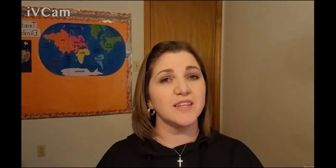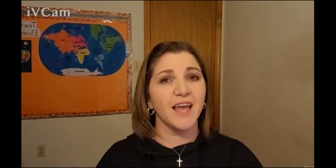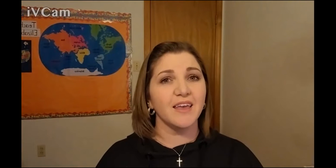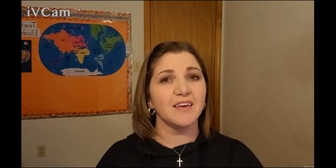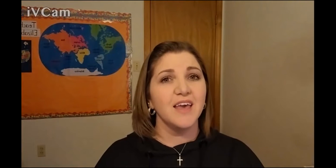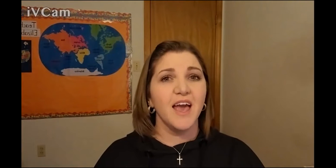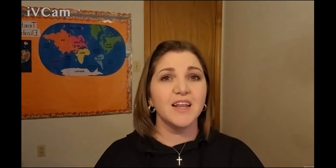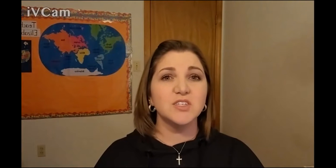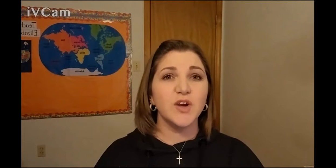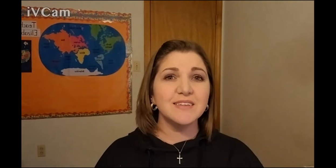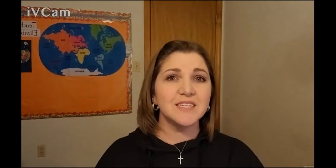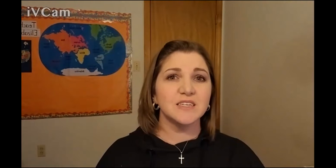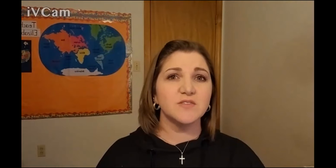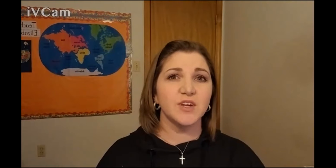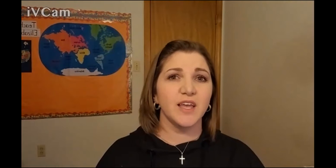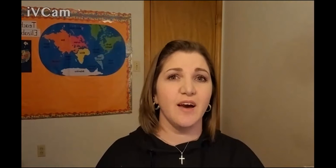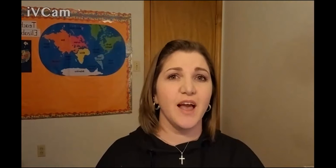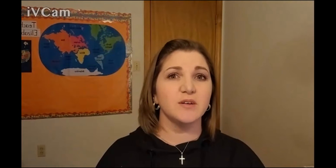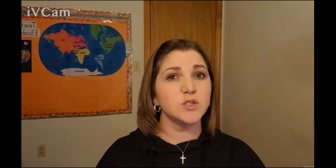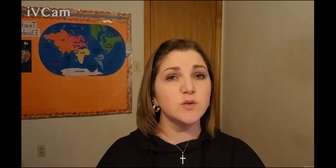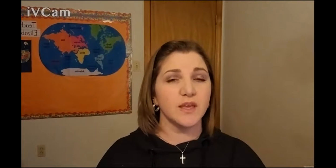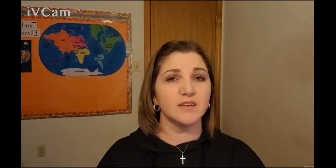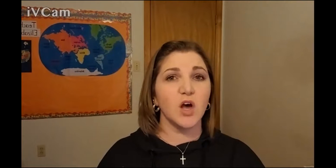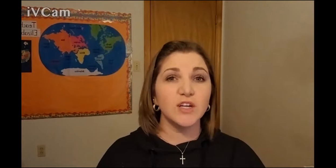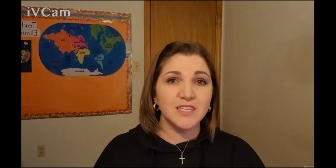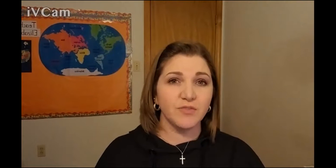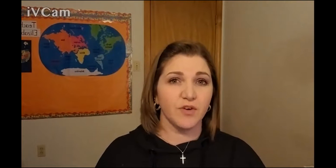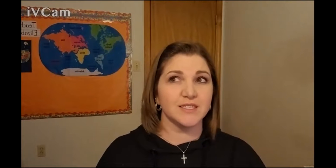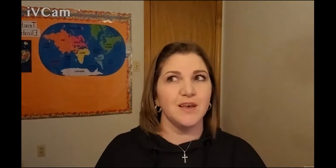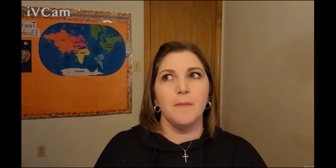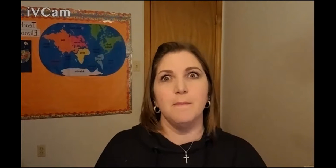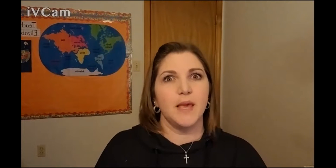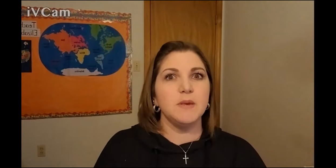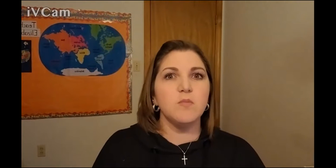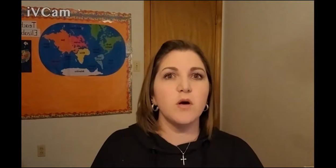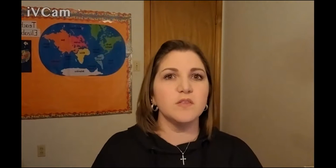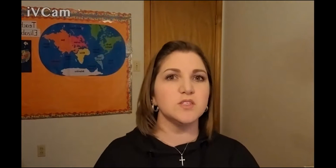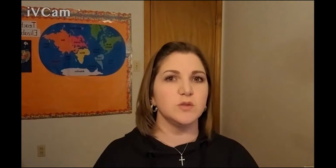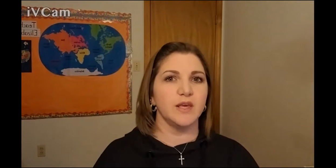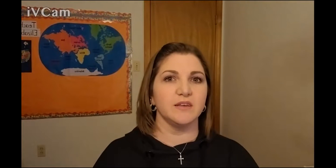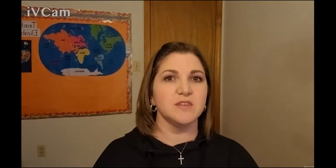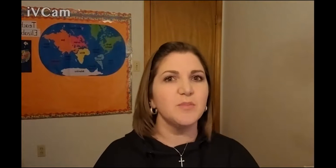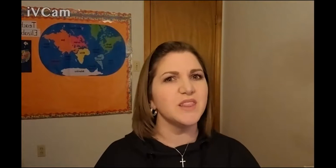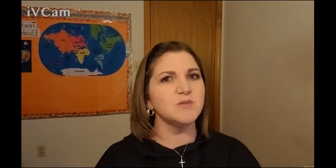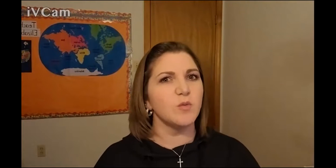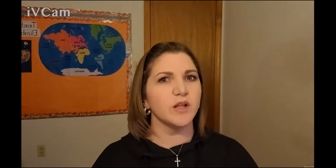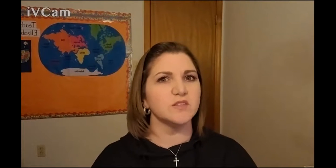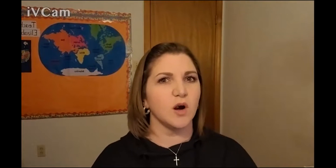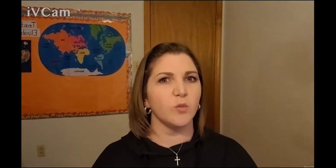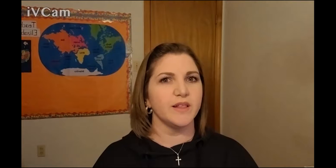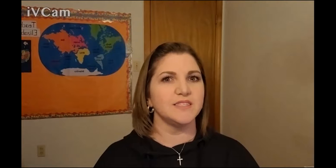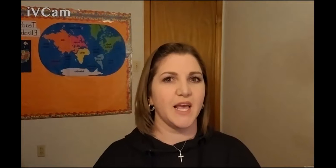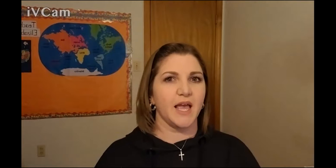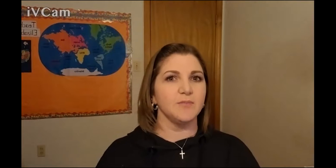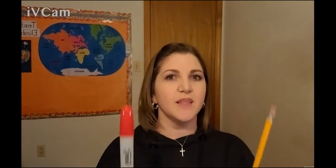are alike, and contrasting is figuring out how two things are different, maybe more than two things. But that's what we're going to